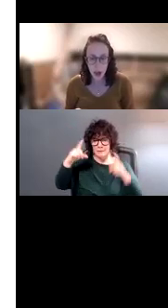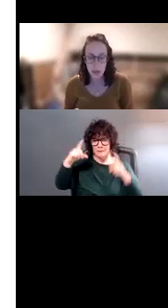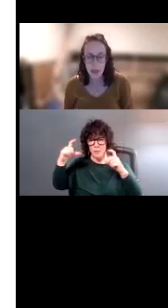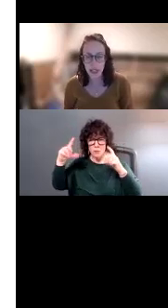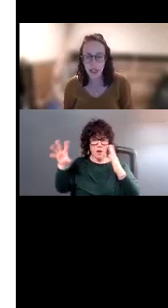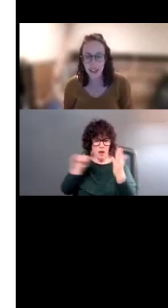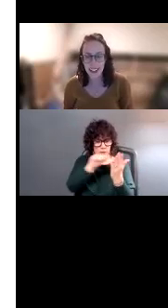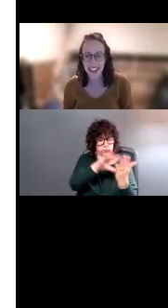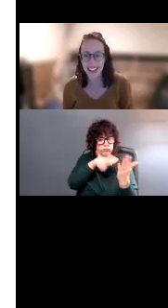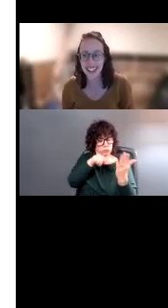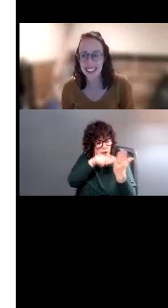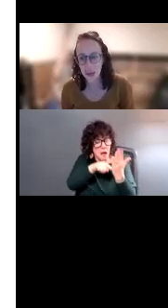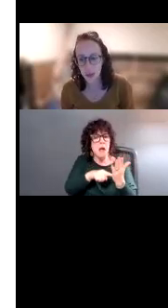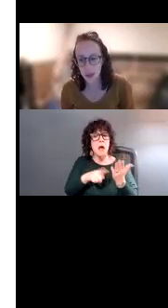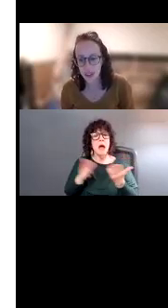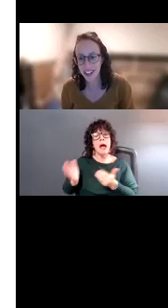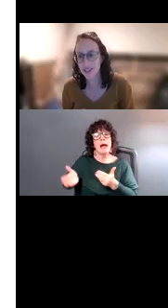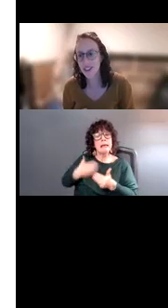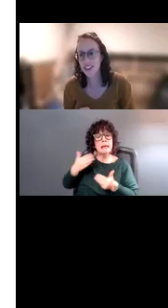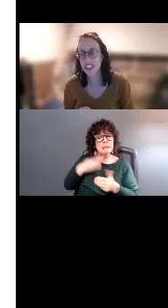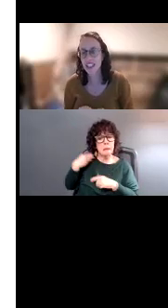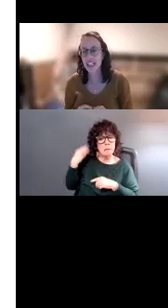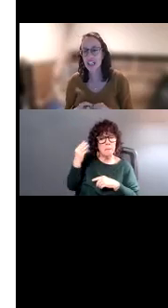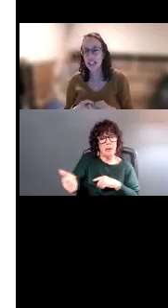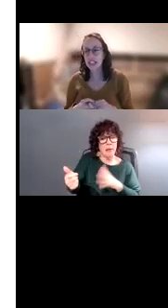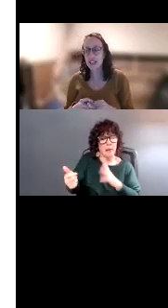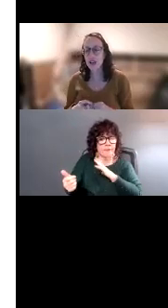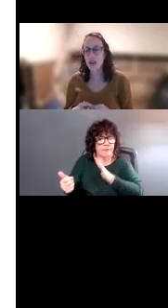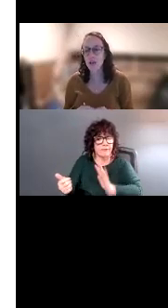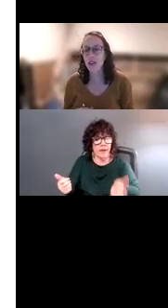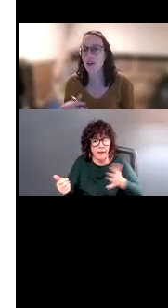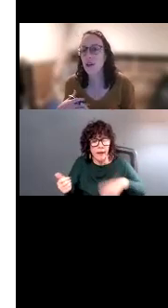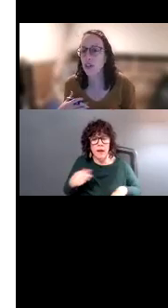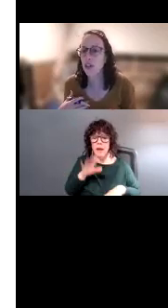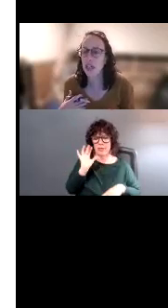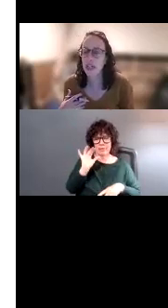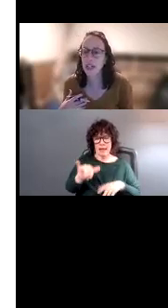big problem here, again, is Google, unfortunately. So,